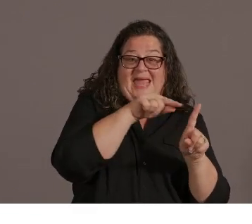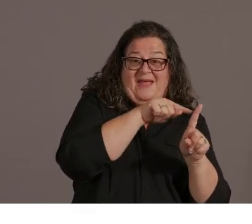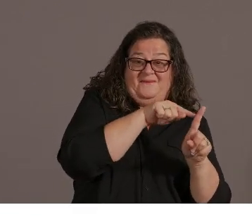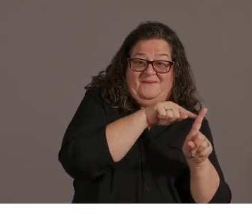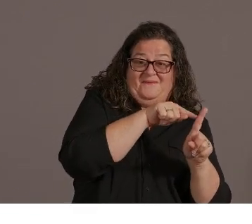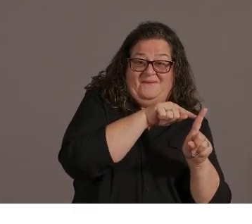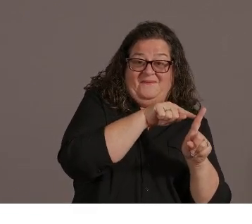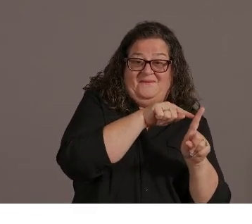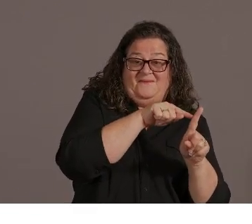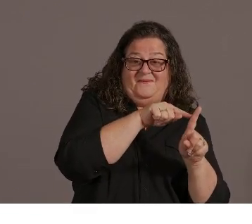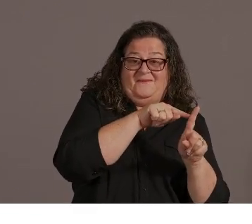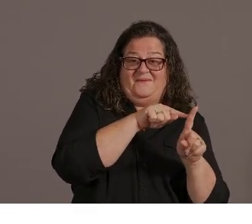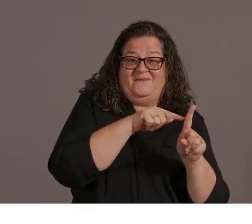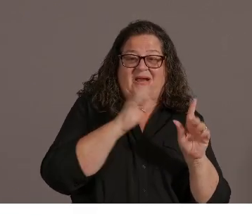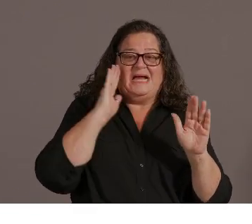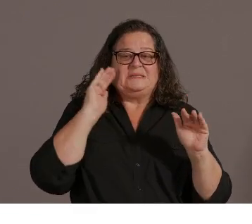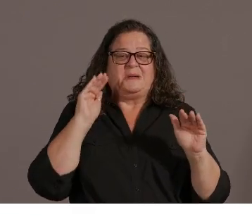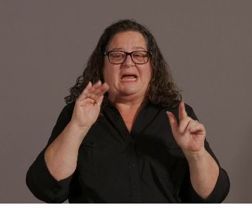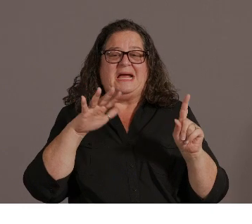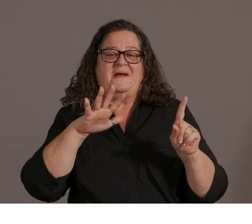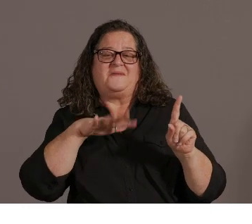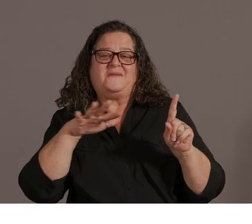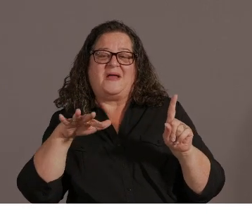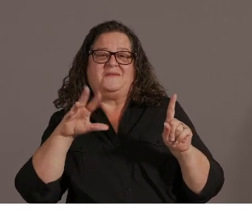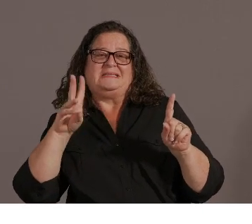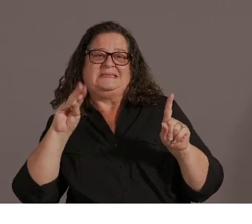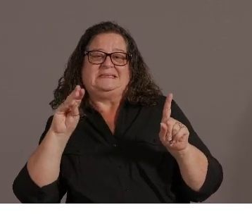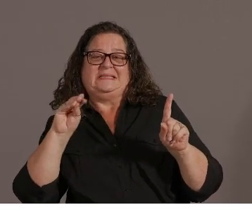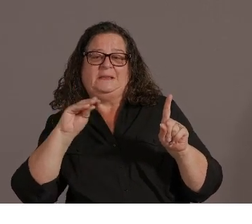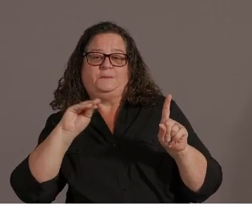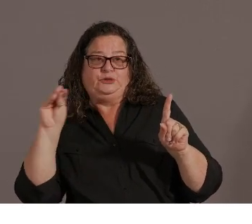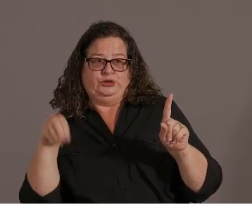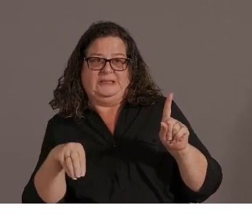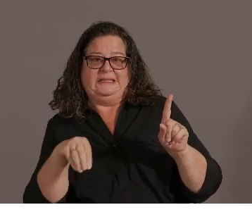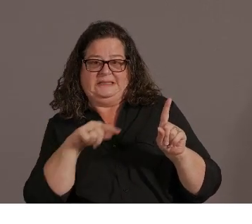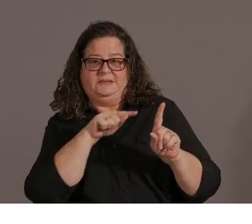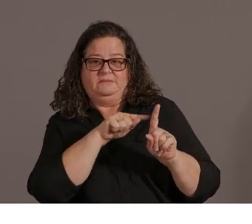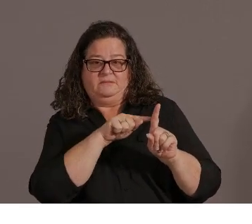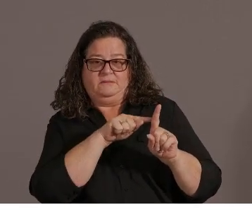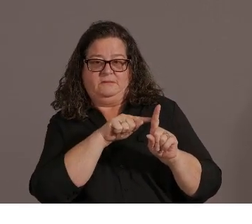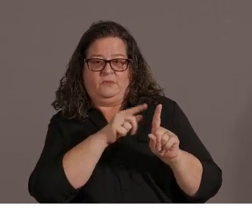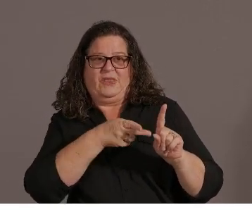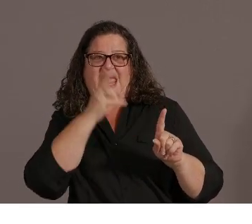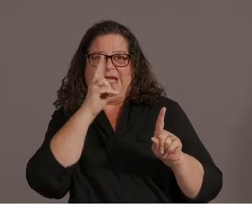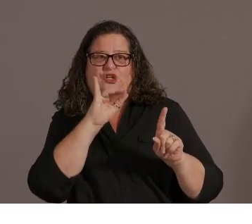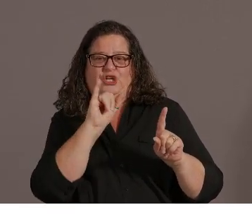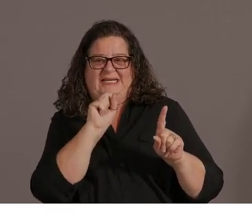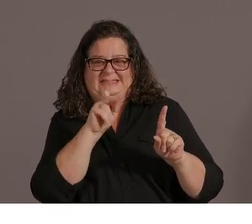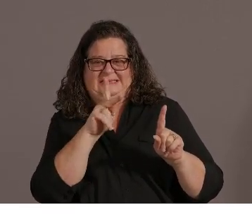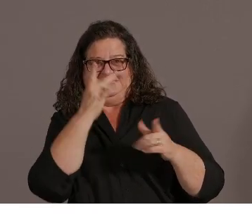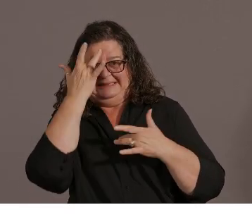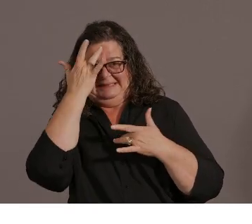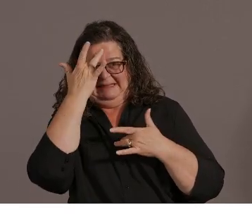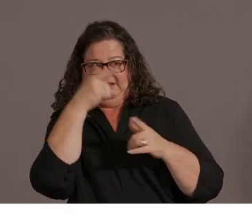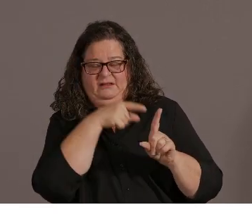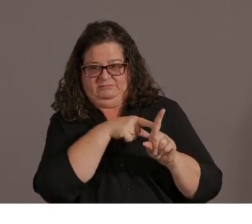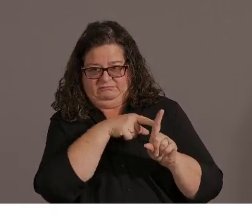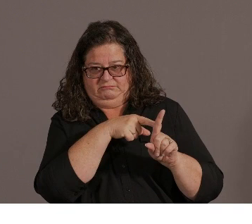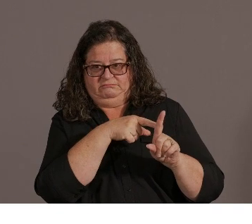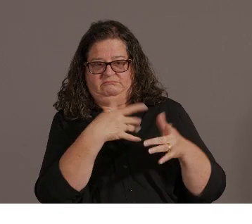we were getting about 56 to 66% of all Arizonans with a high-risk medical condition. When we move down